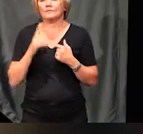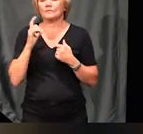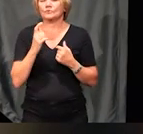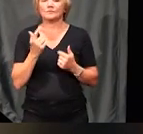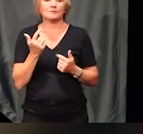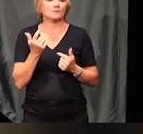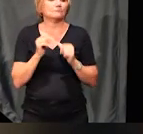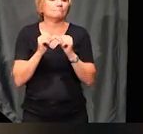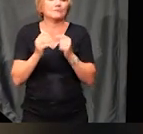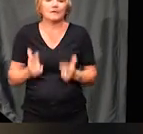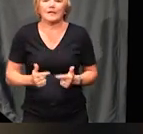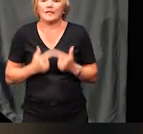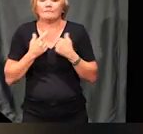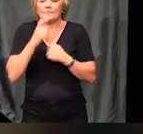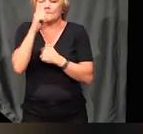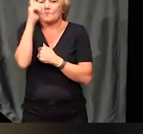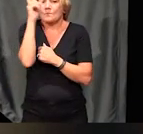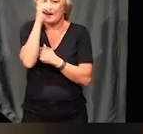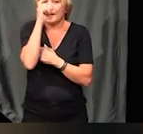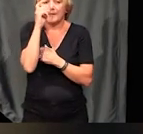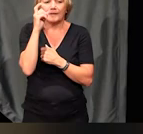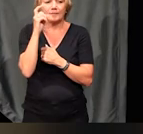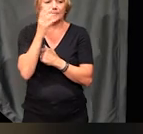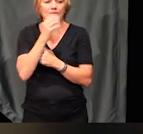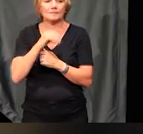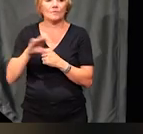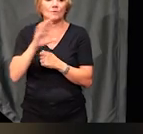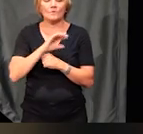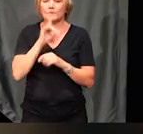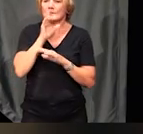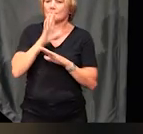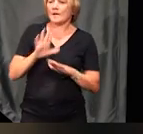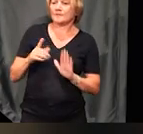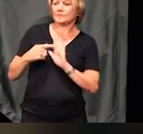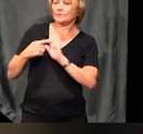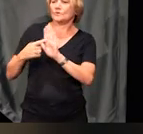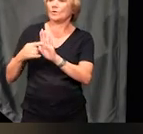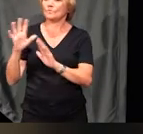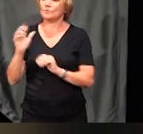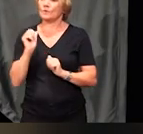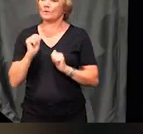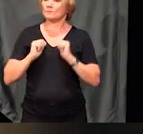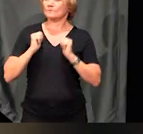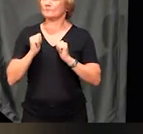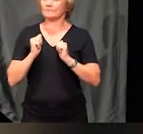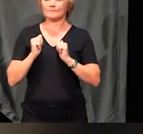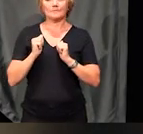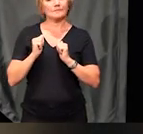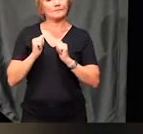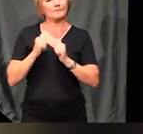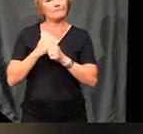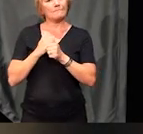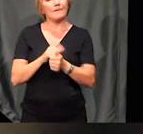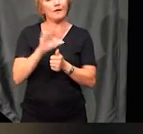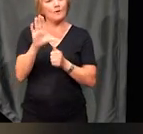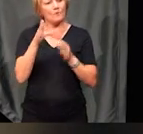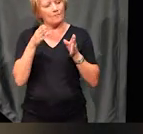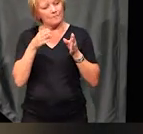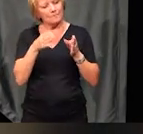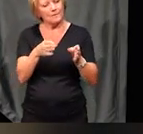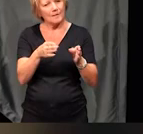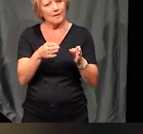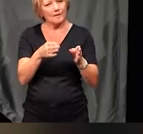your silence speaks of your assertiveness. Follow your path with such a determination that even your